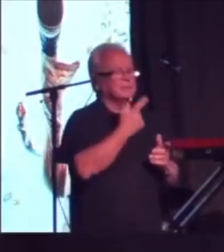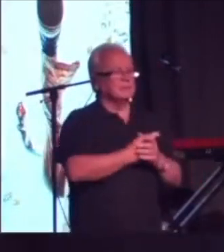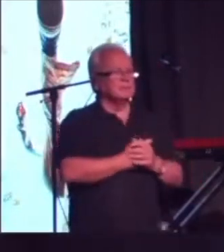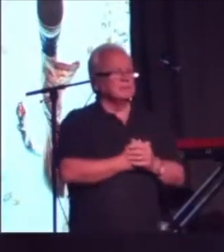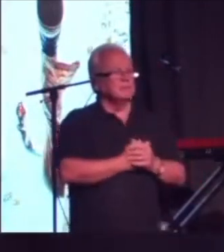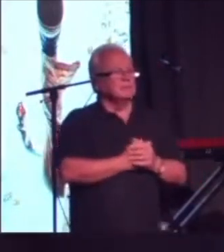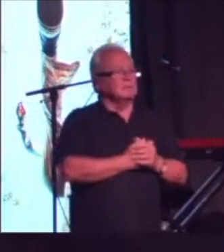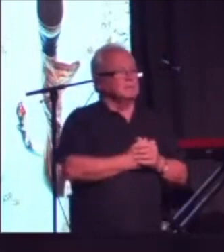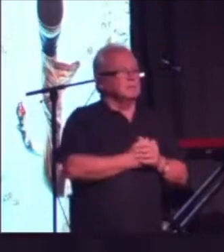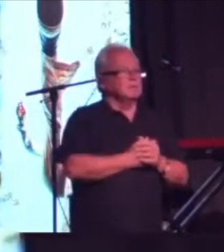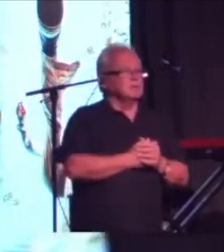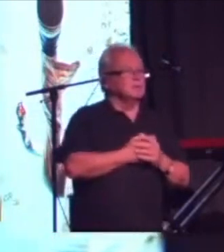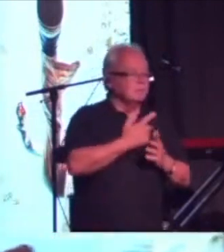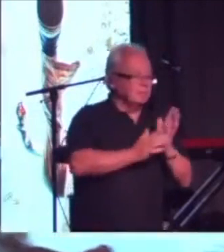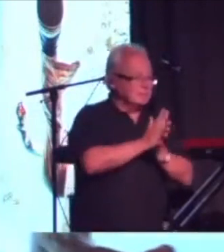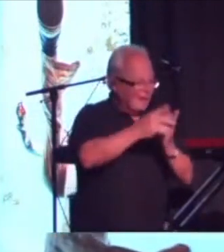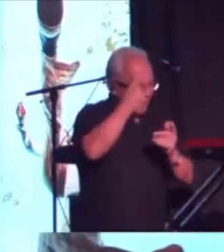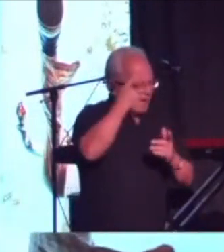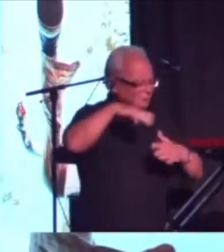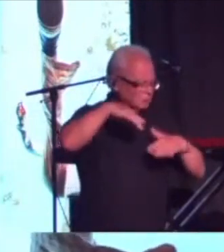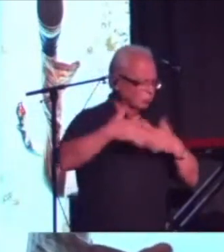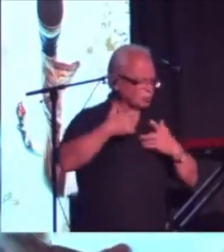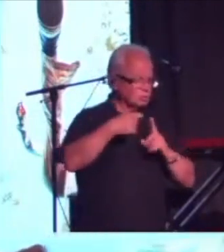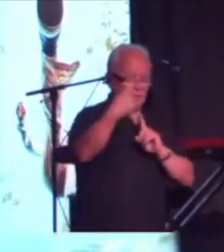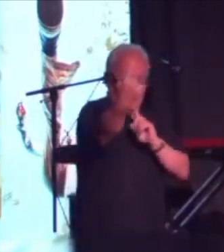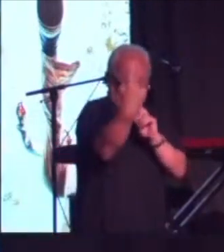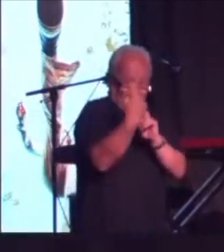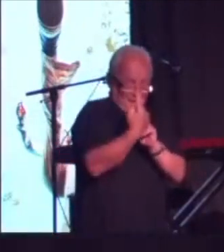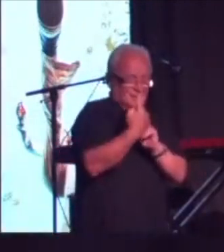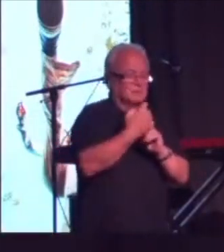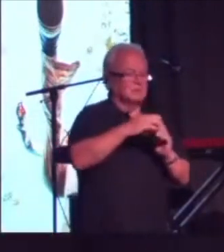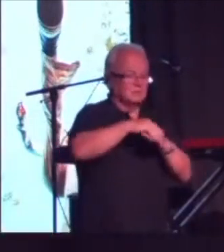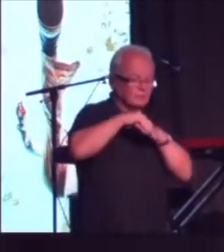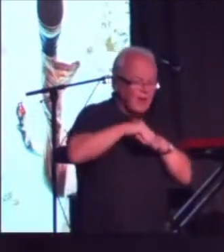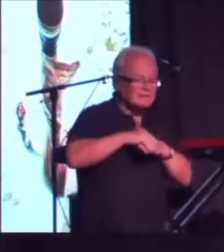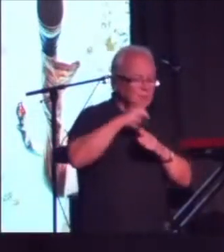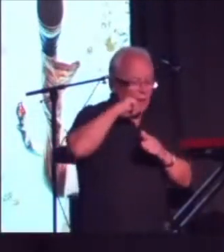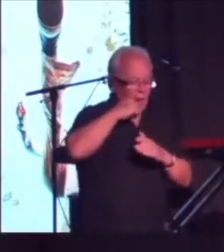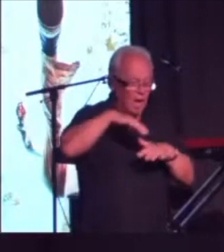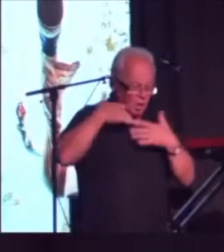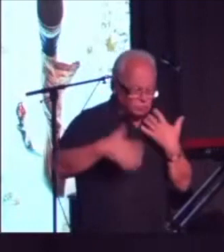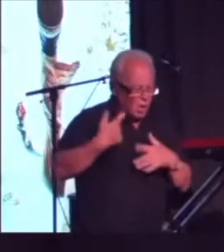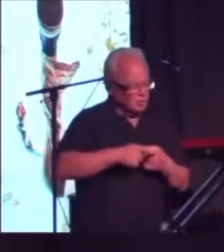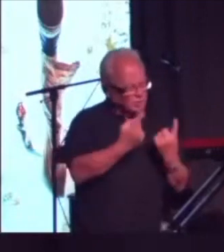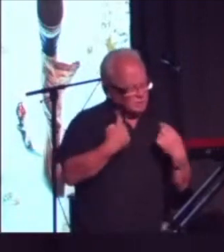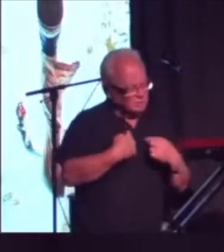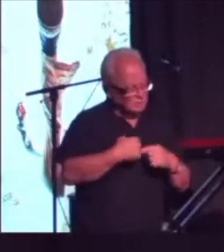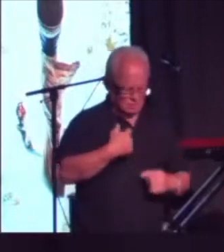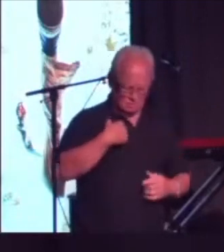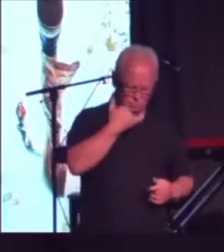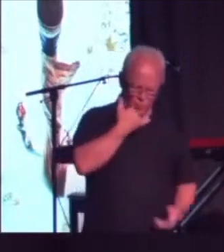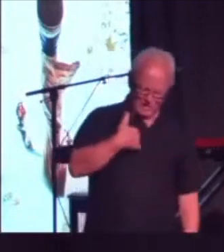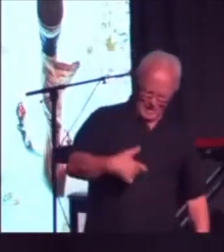wrong way around, because surely it's an enemy that wounds us. Surely it's friends that ought to multiply kisses. But the point that Solomon is making